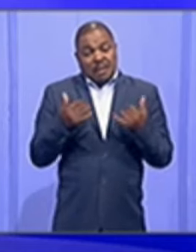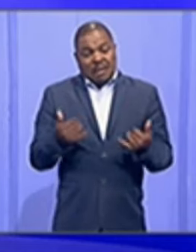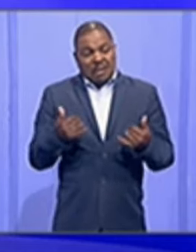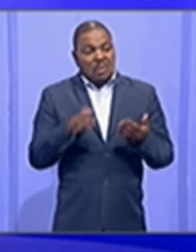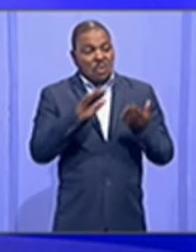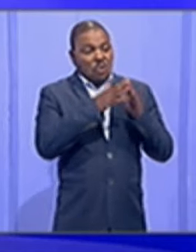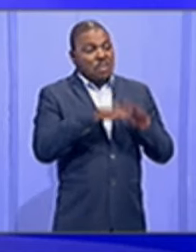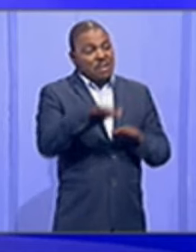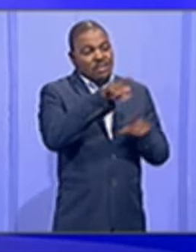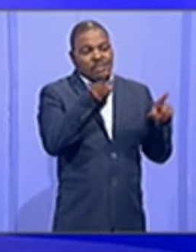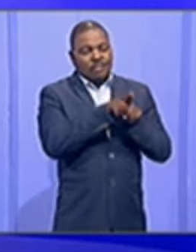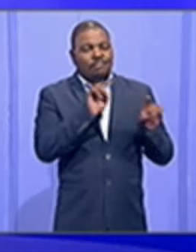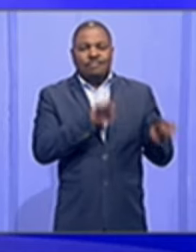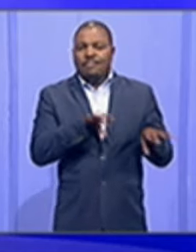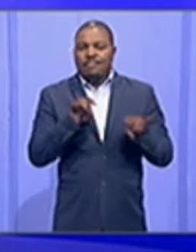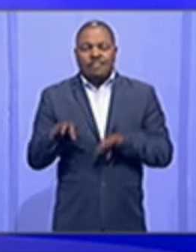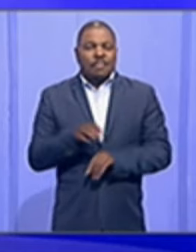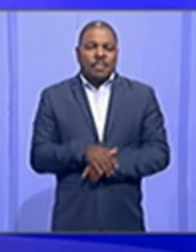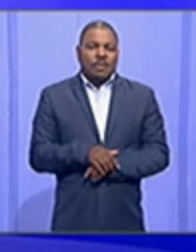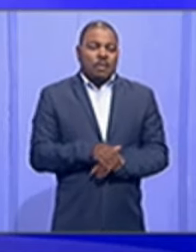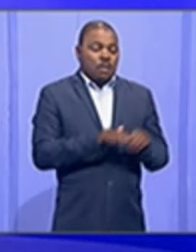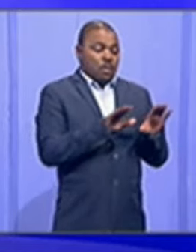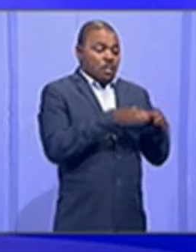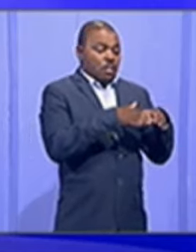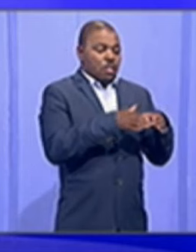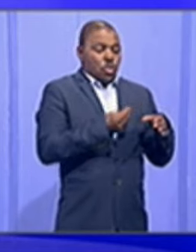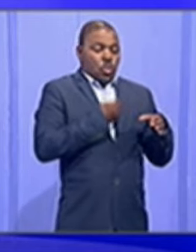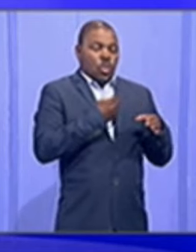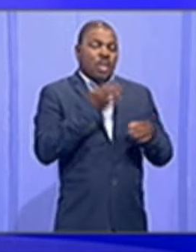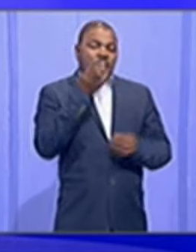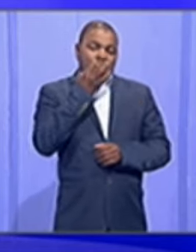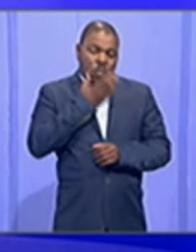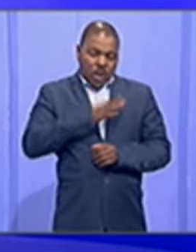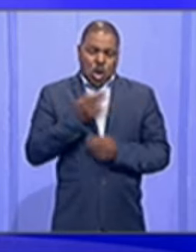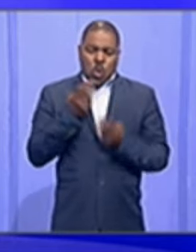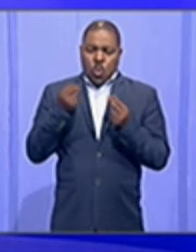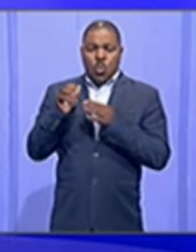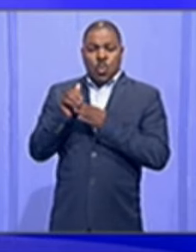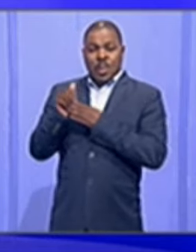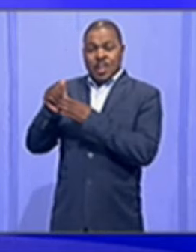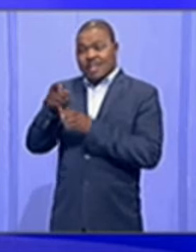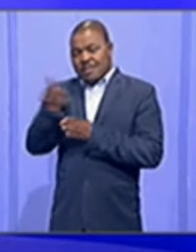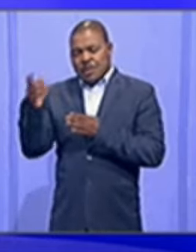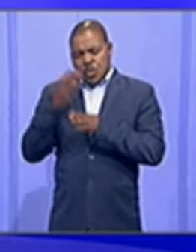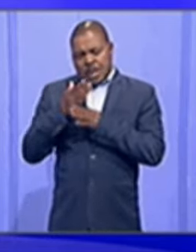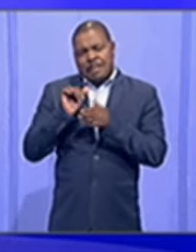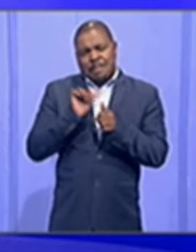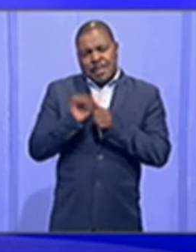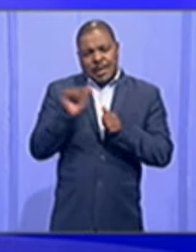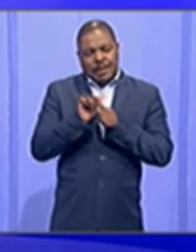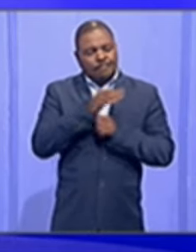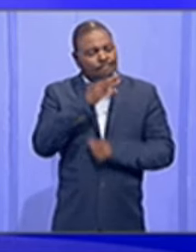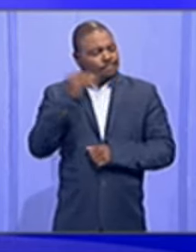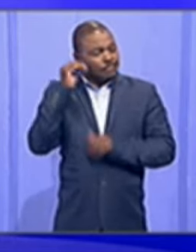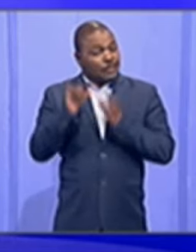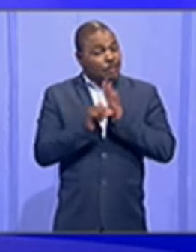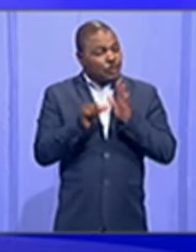badudi be bona ba kwago bohloko. Le kenya ka boetapele bjo buswa bo dira bokaone le go beya batho pele kudu